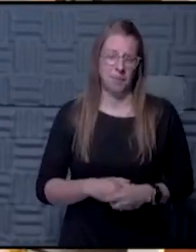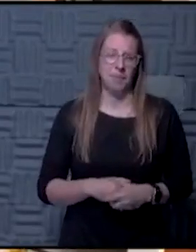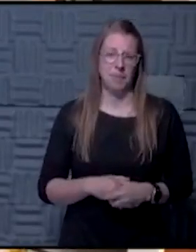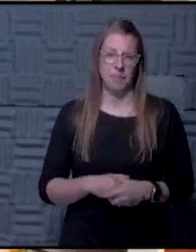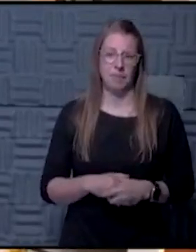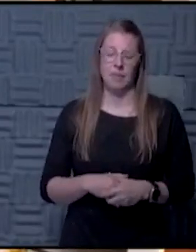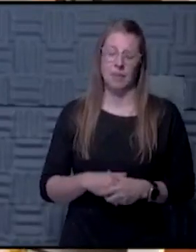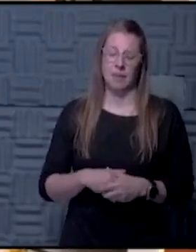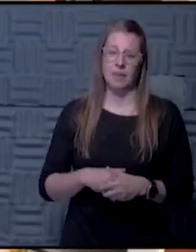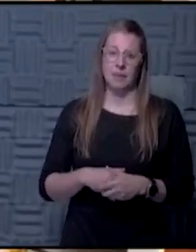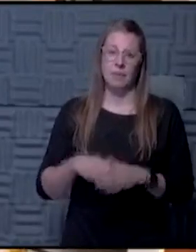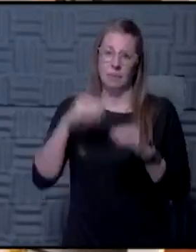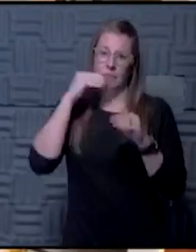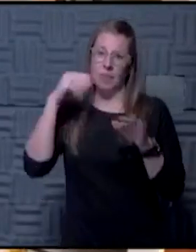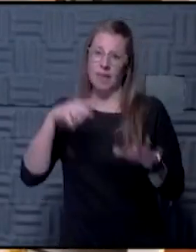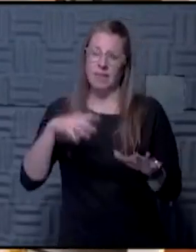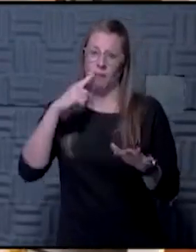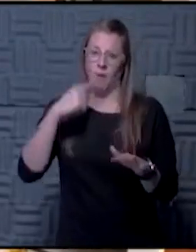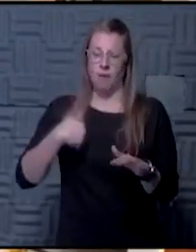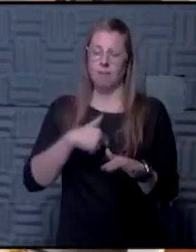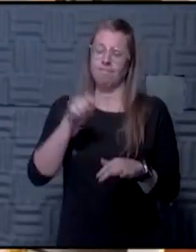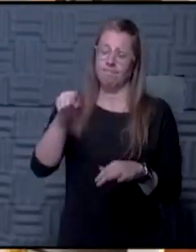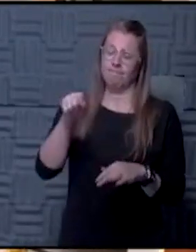great blessing. So,